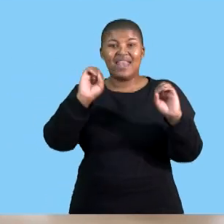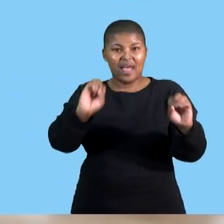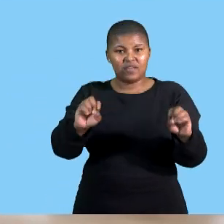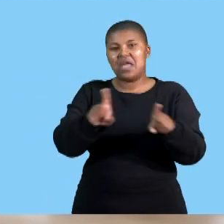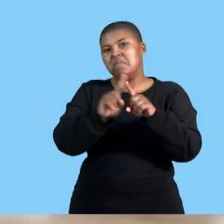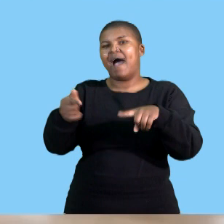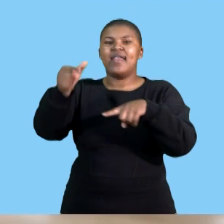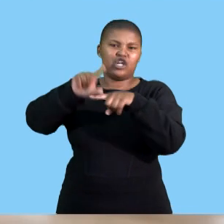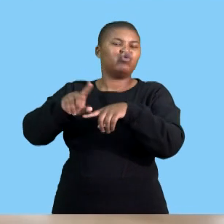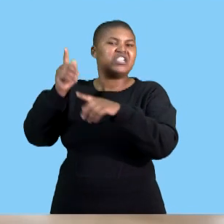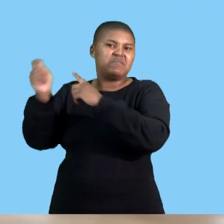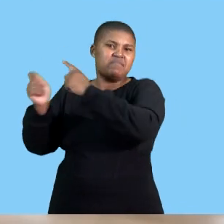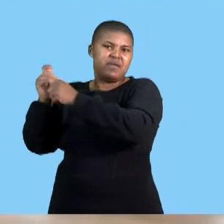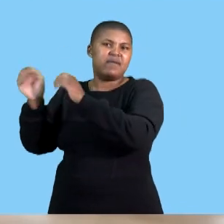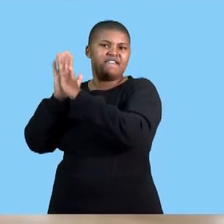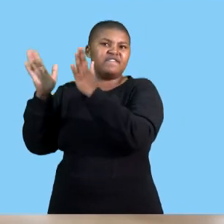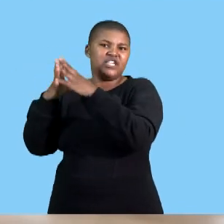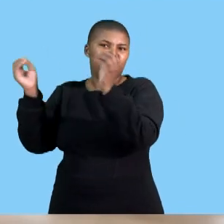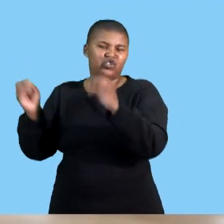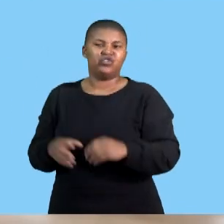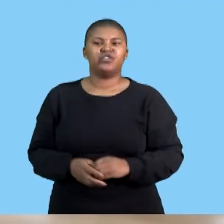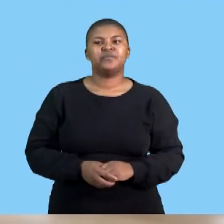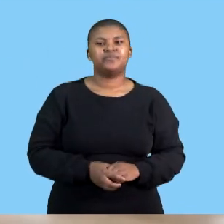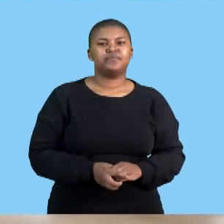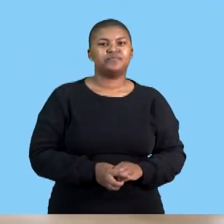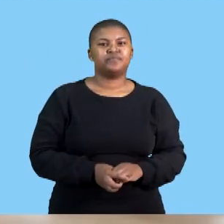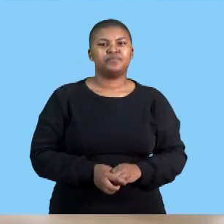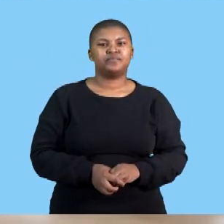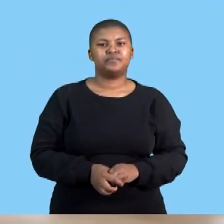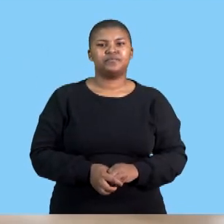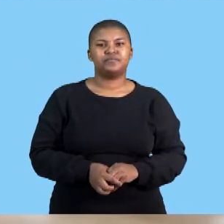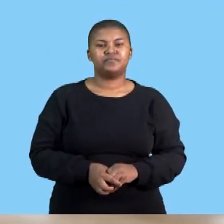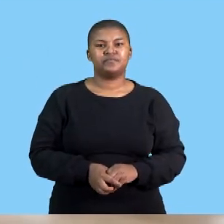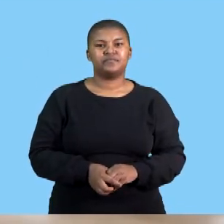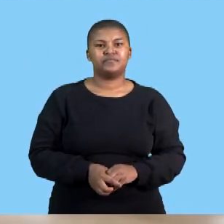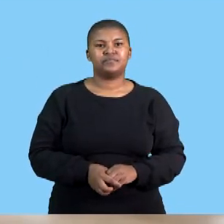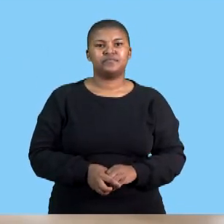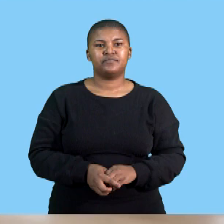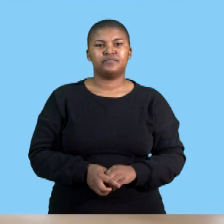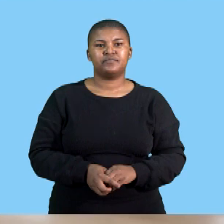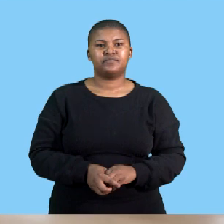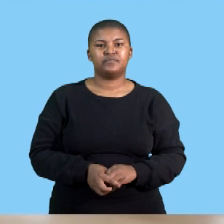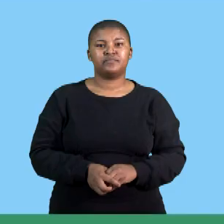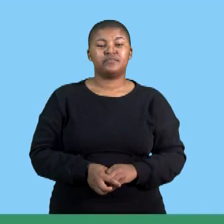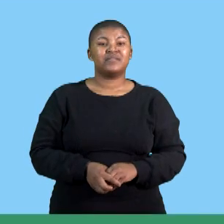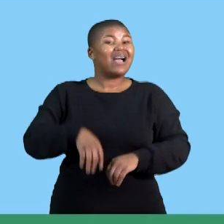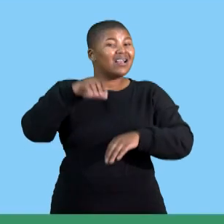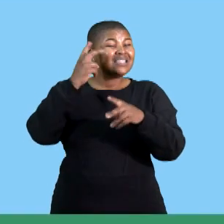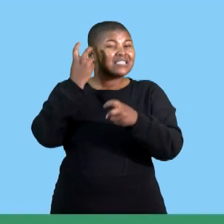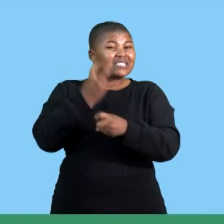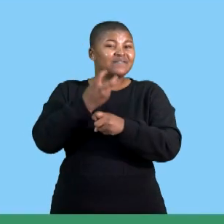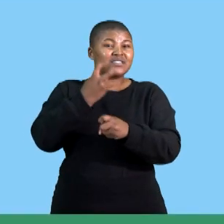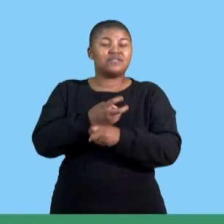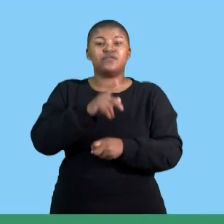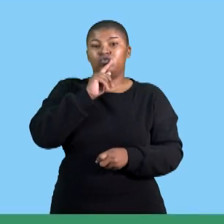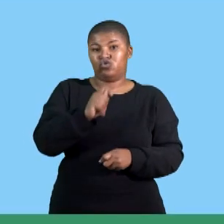pay, but at least the interest that they have charged you would have covered some of the money that you have borrowed. It